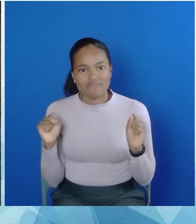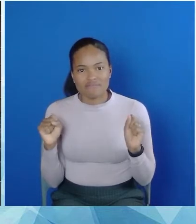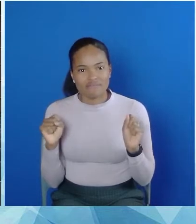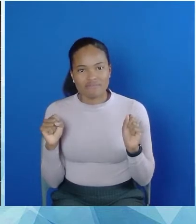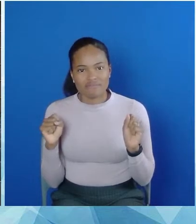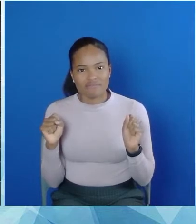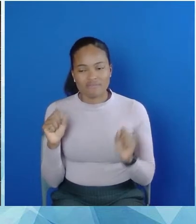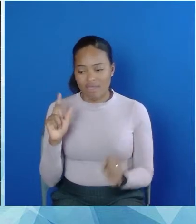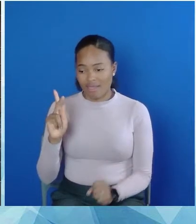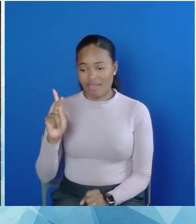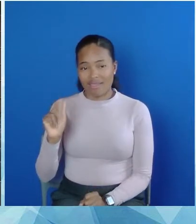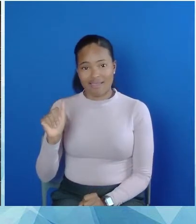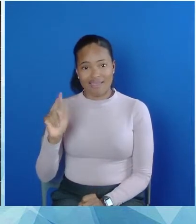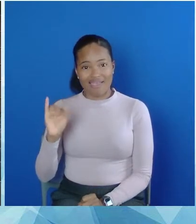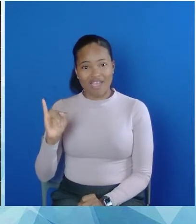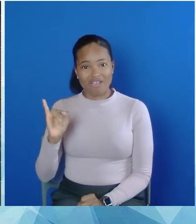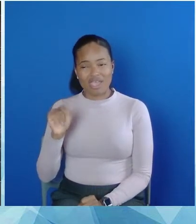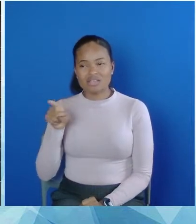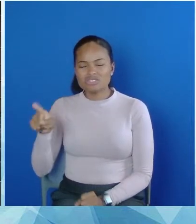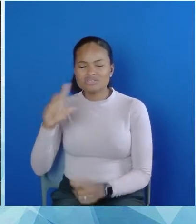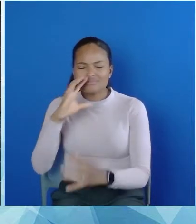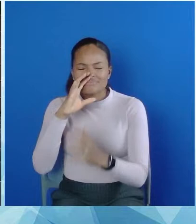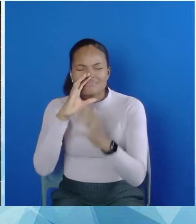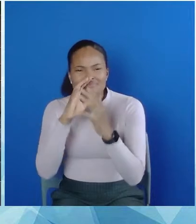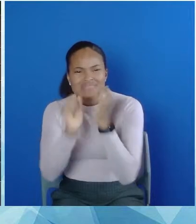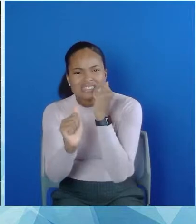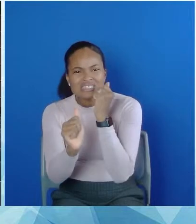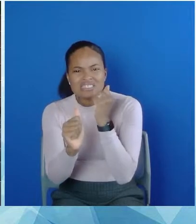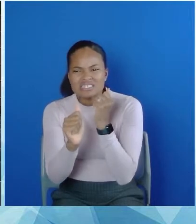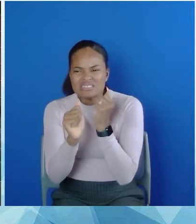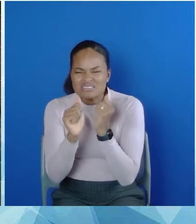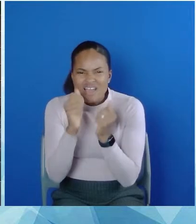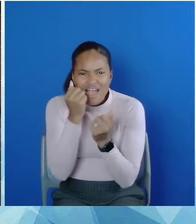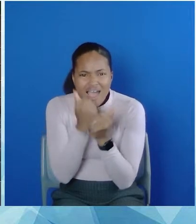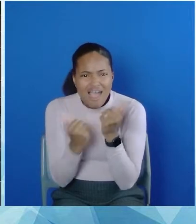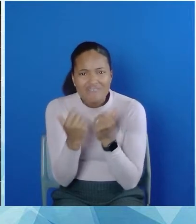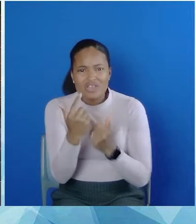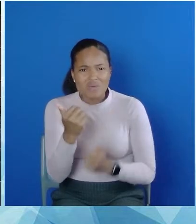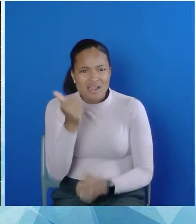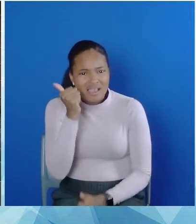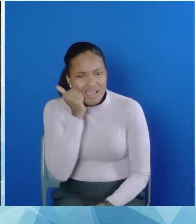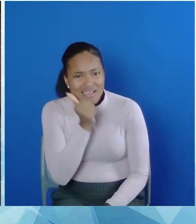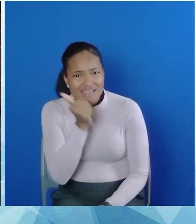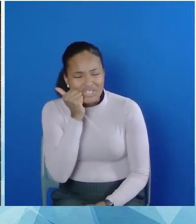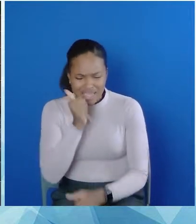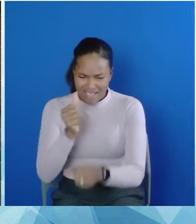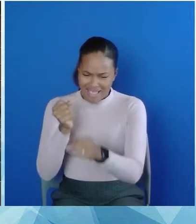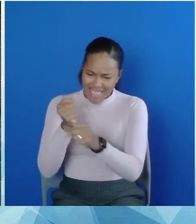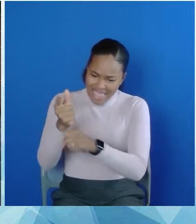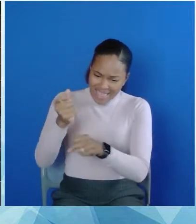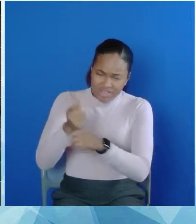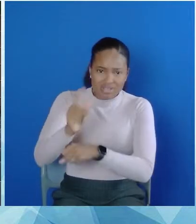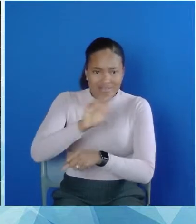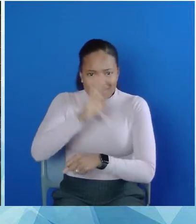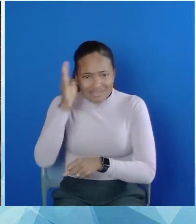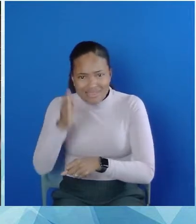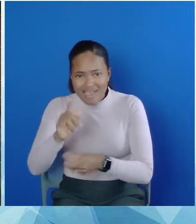Carrie is so mean to everybody every day and year after year.